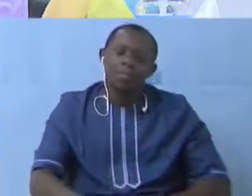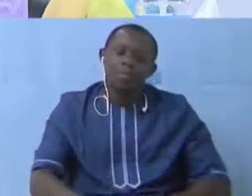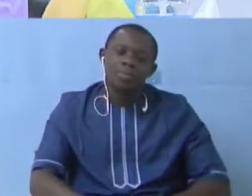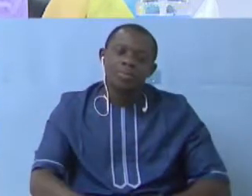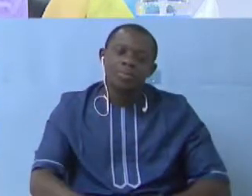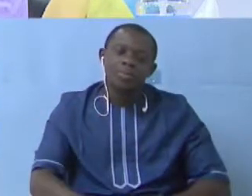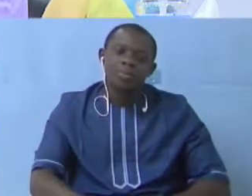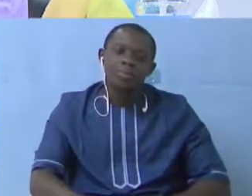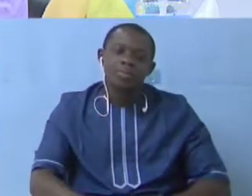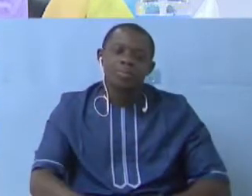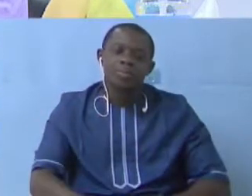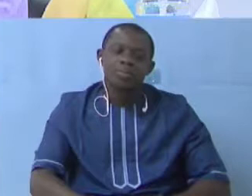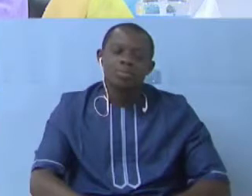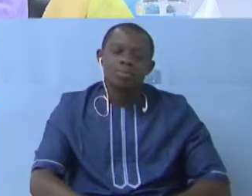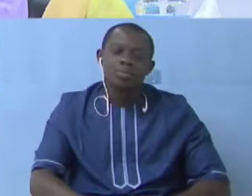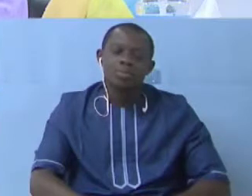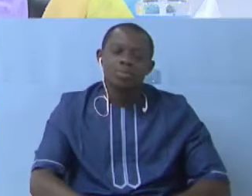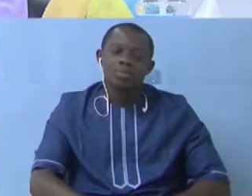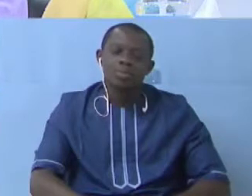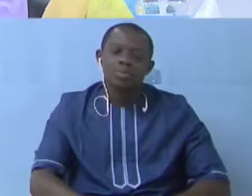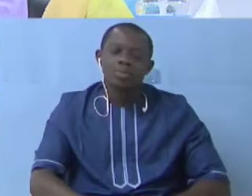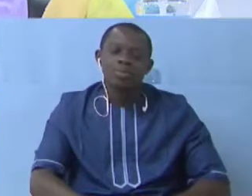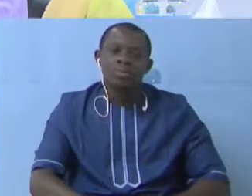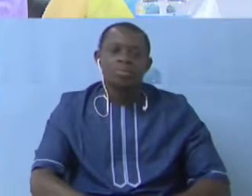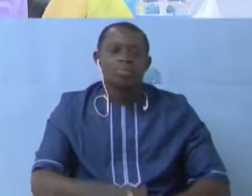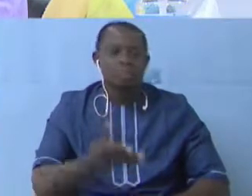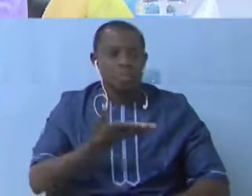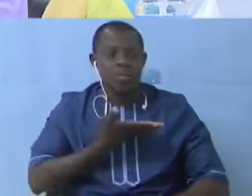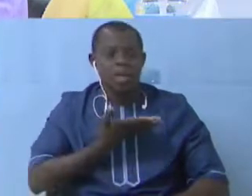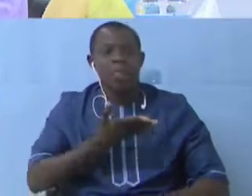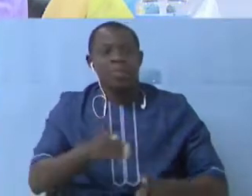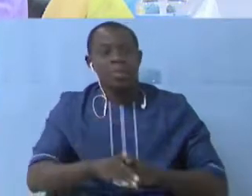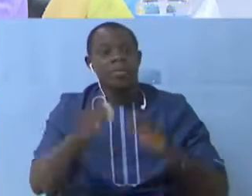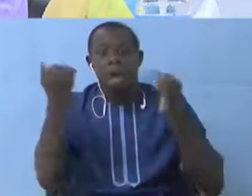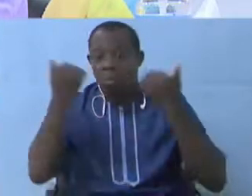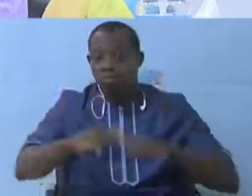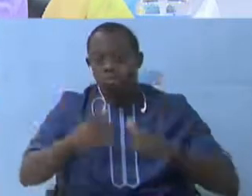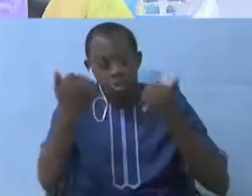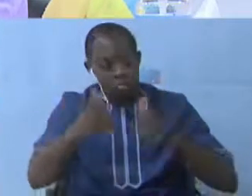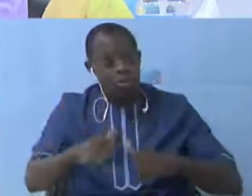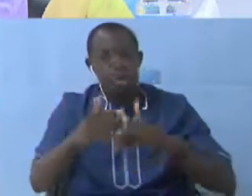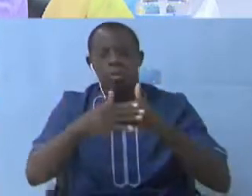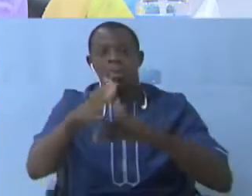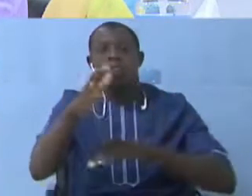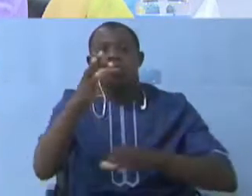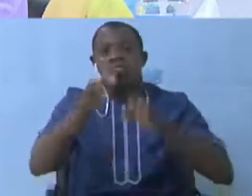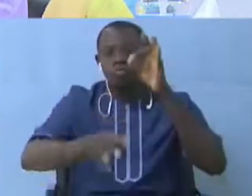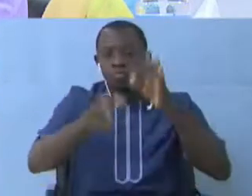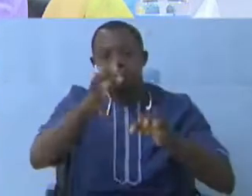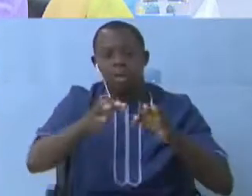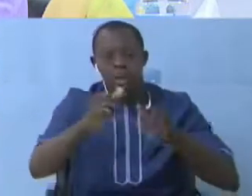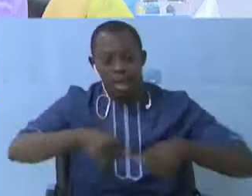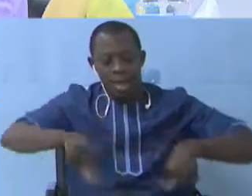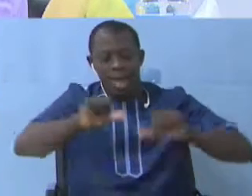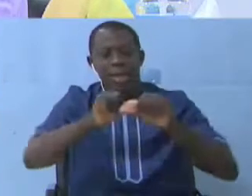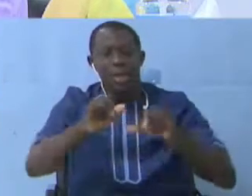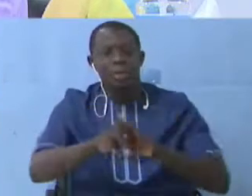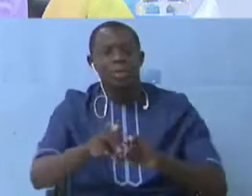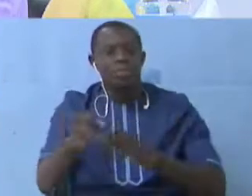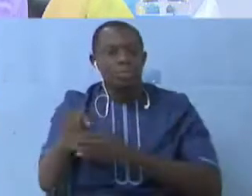There were a lot of cases, especially in dictatorships. am na yenn case yu bëri surtout na ci nguur ak jaay